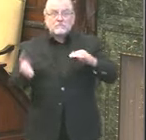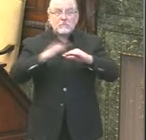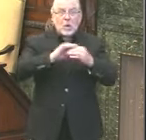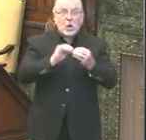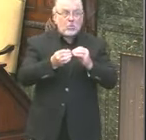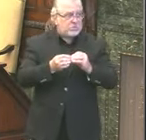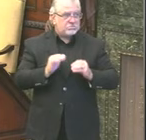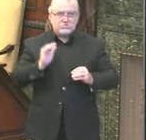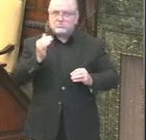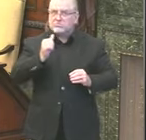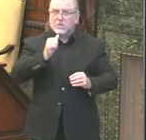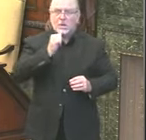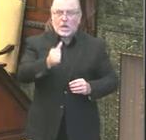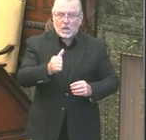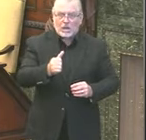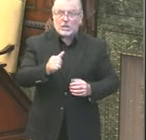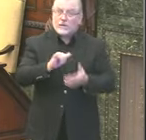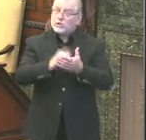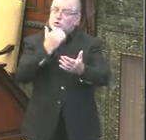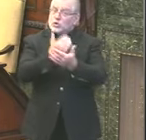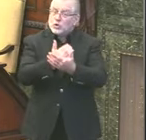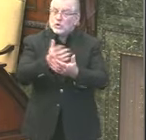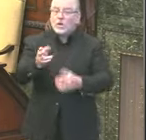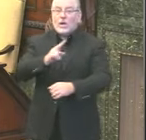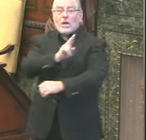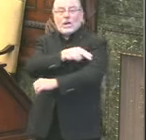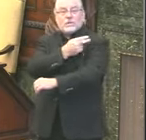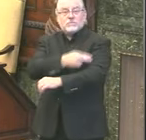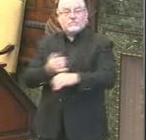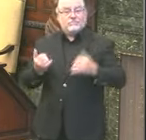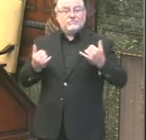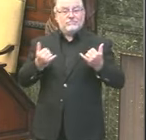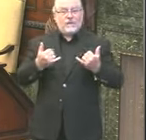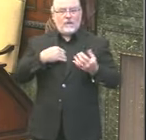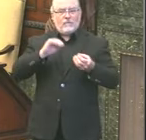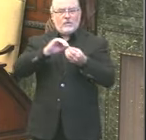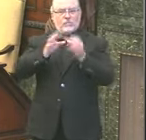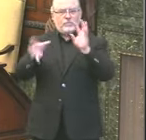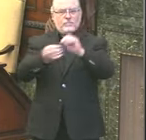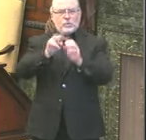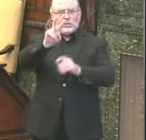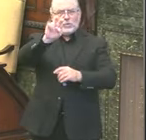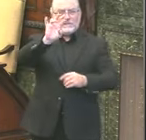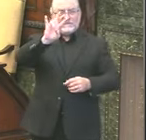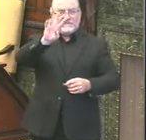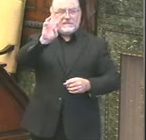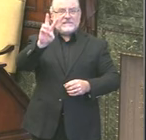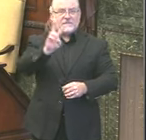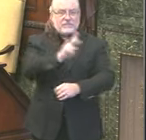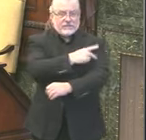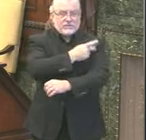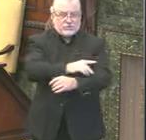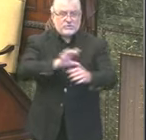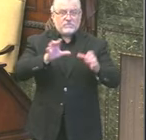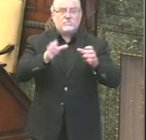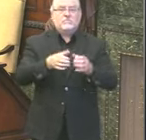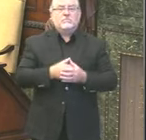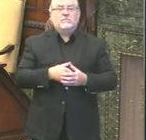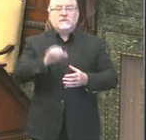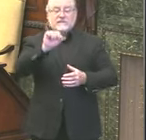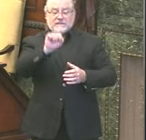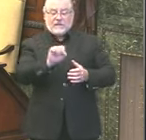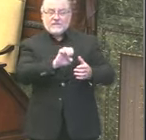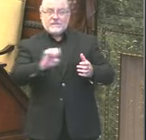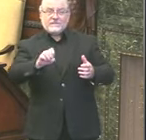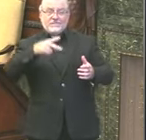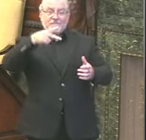hospitals, as of this morning, we had 276 people with the coronavirus infection in Philadelphia hospitals and 481 in the hospitals